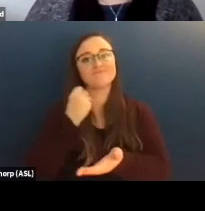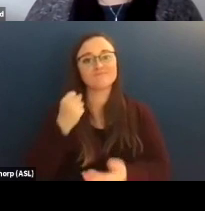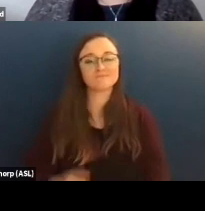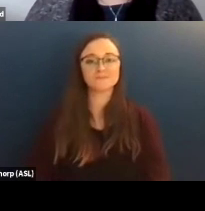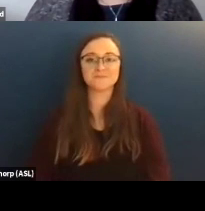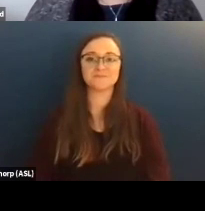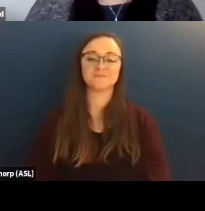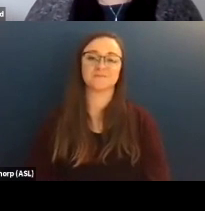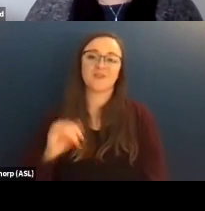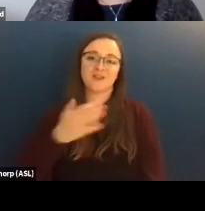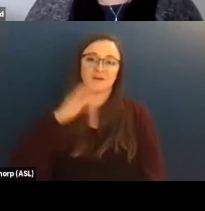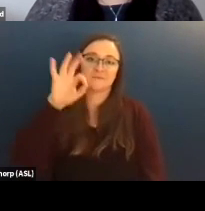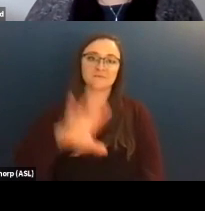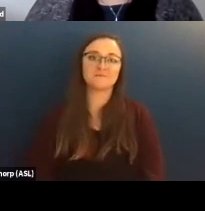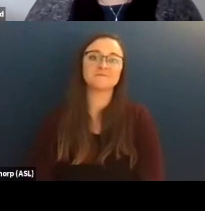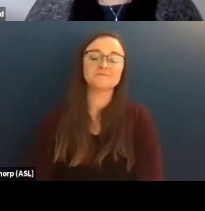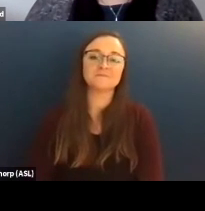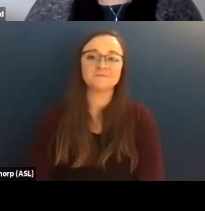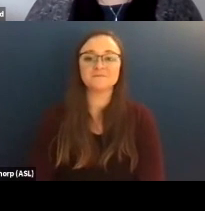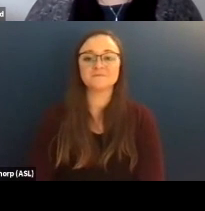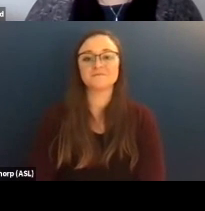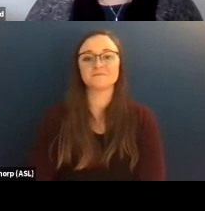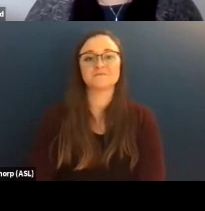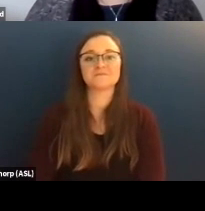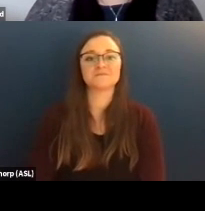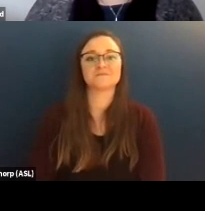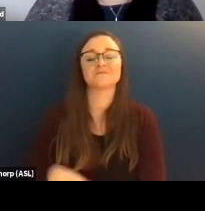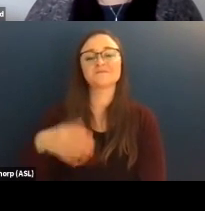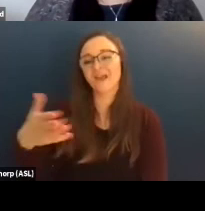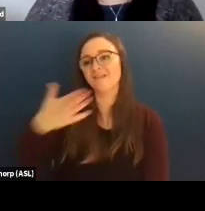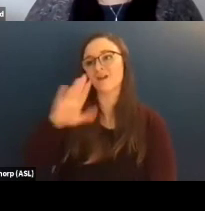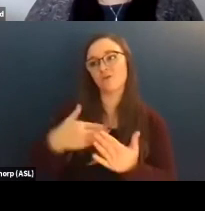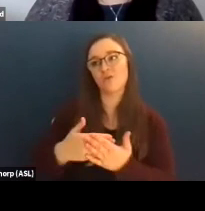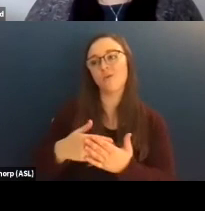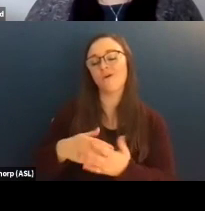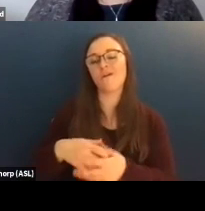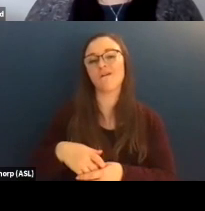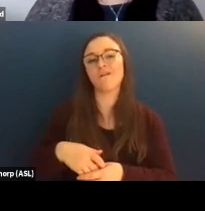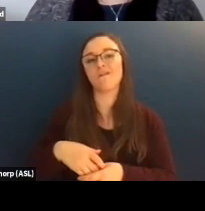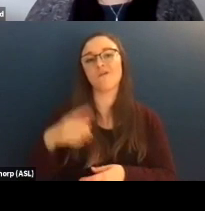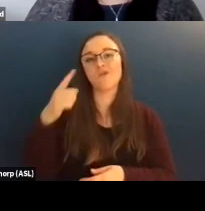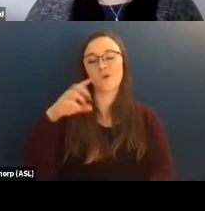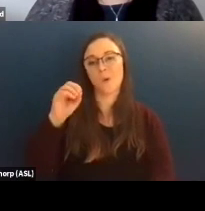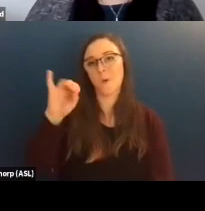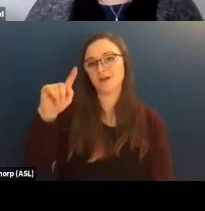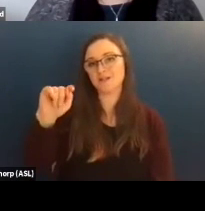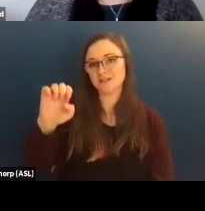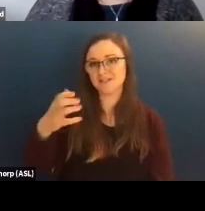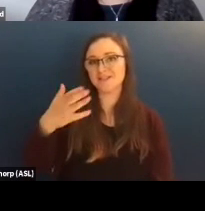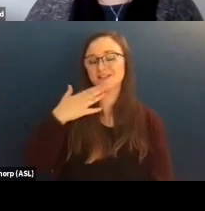yeah, that would be my closing remarks on that. Well, thank you all very much. On behalf of the OITE, the